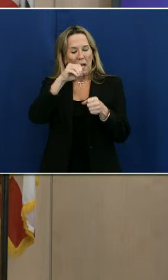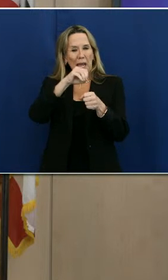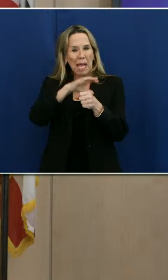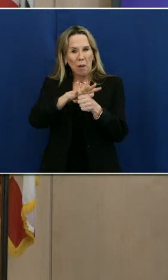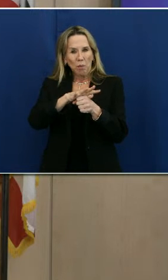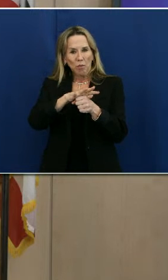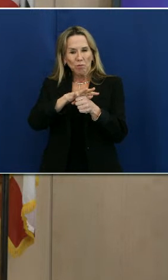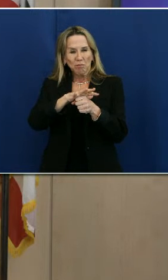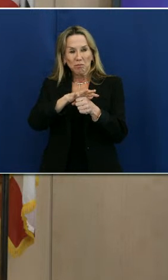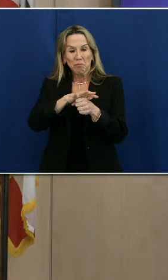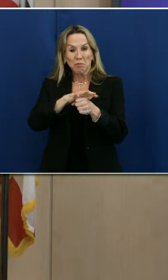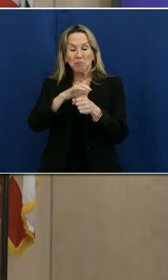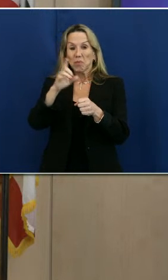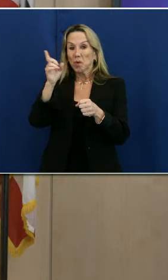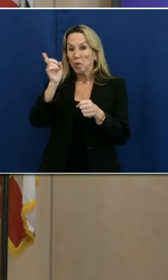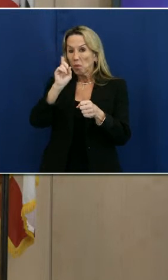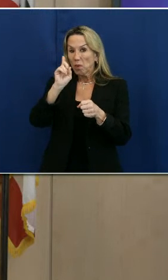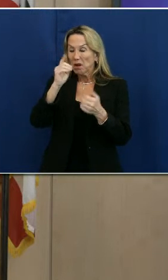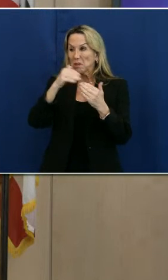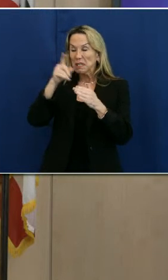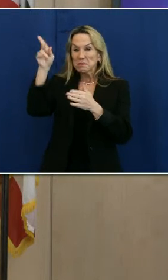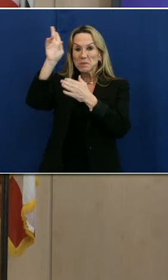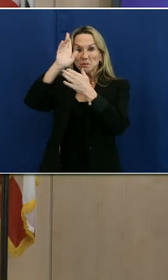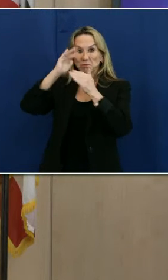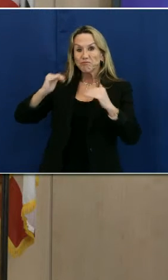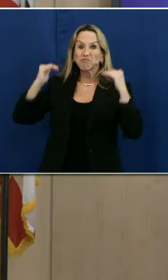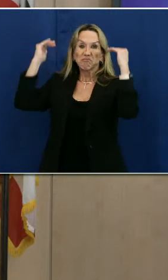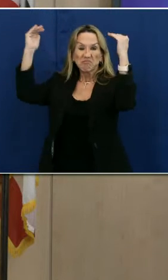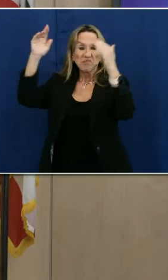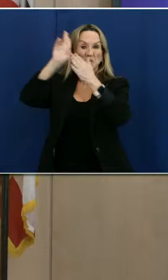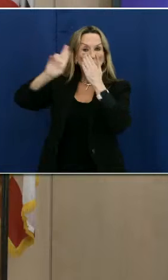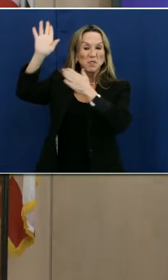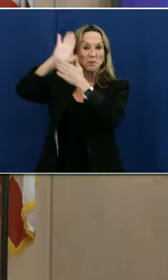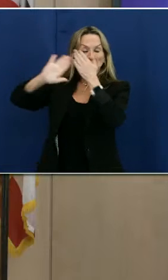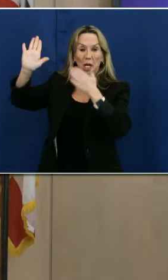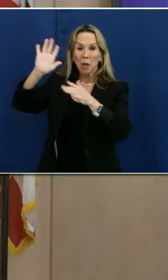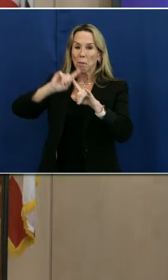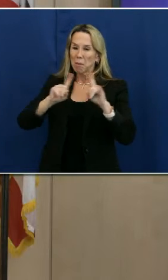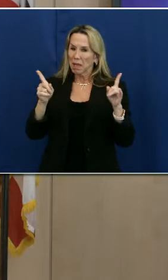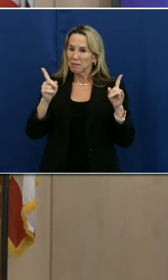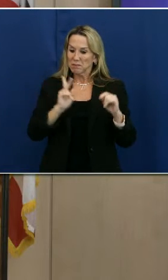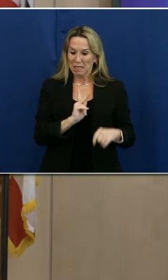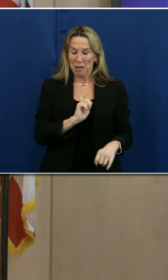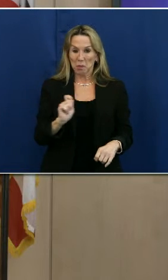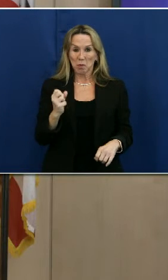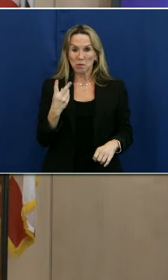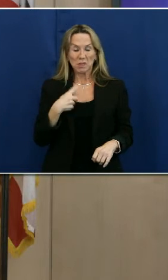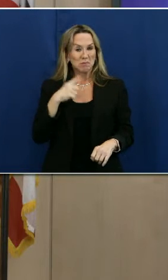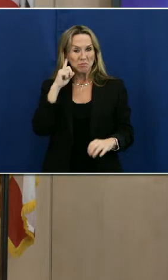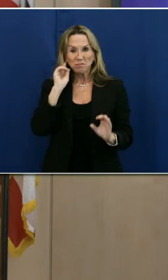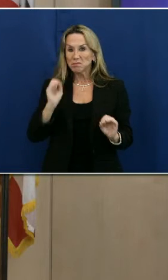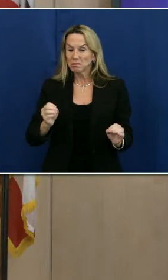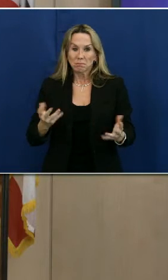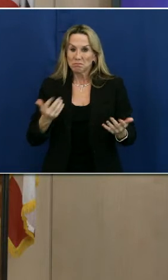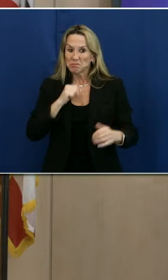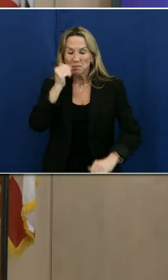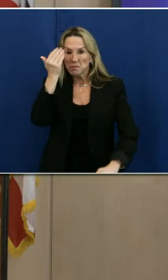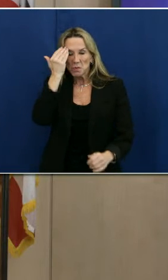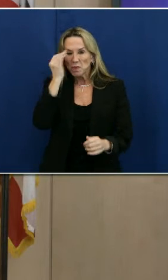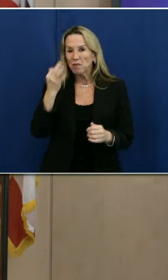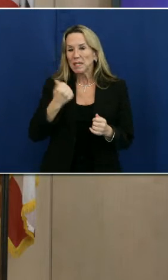our institutions of higher learning. I'm not aware of any outbreaks in our K through 12